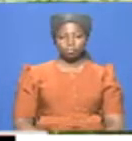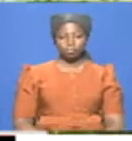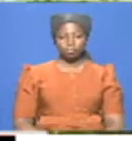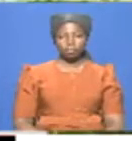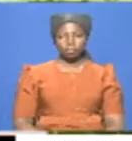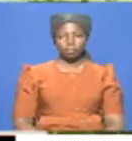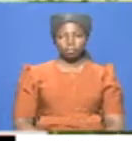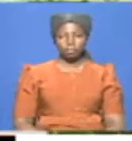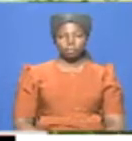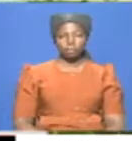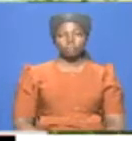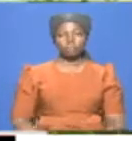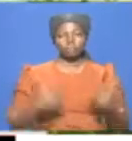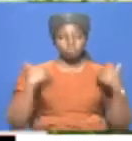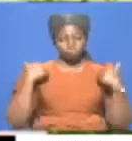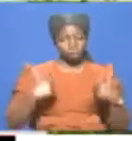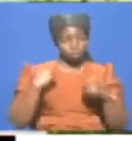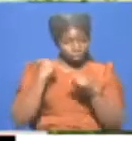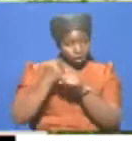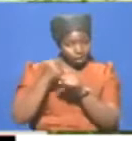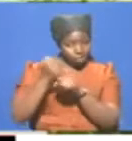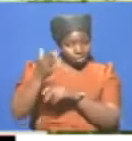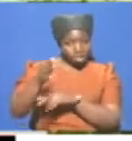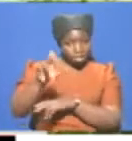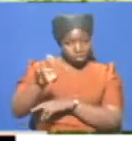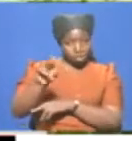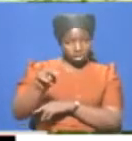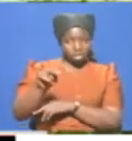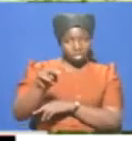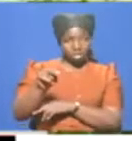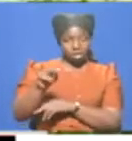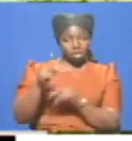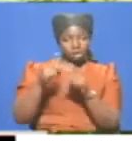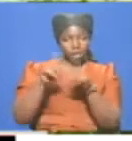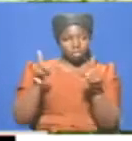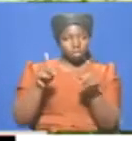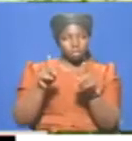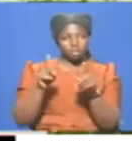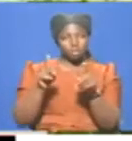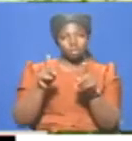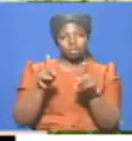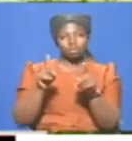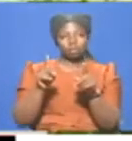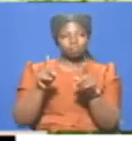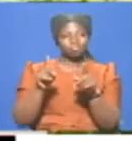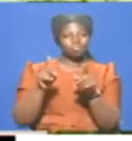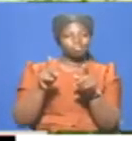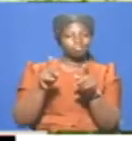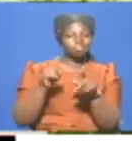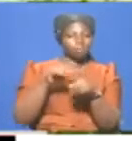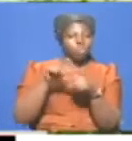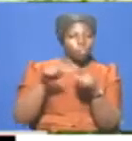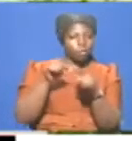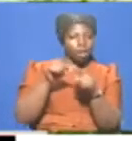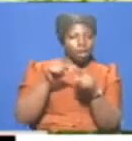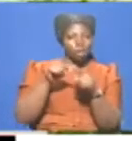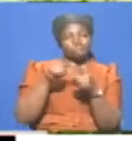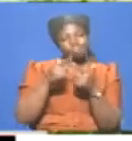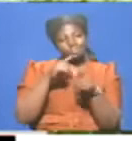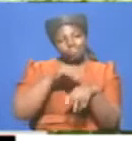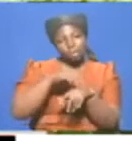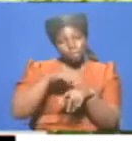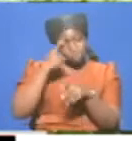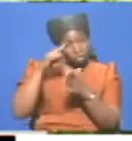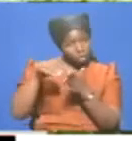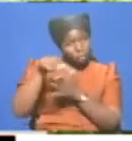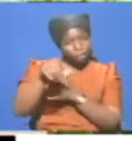Nikafanya hiyo kazi kule UN, but wakati imekuja wakati wa payment ilikuja ikakuwa